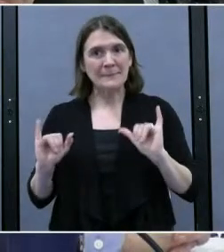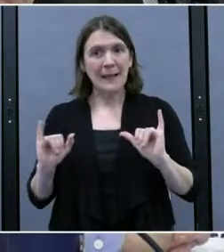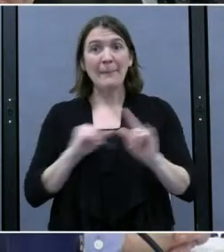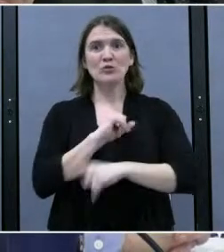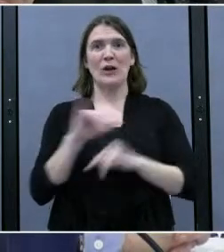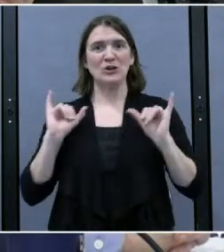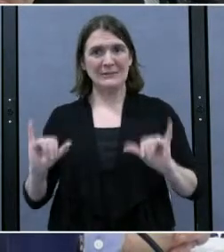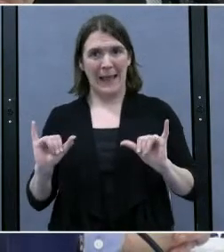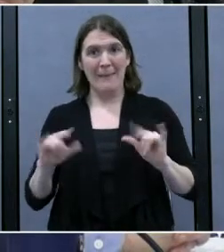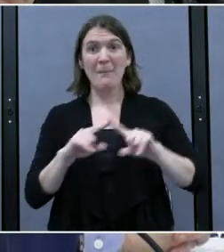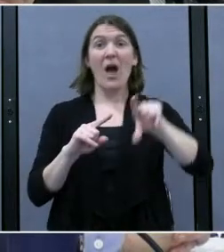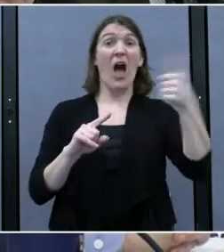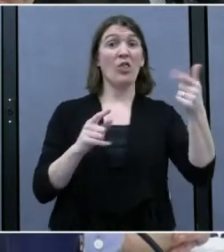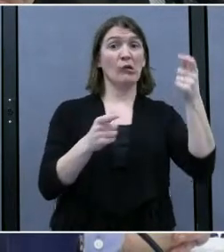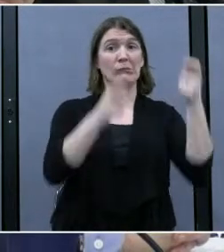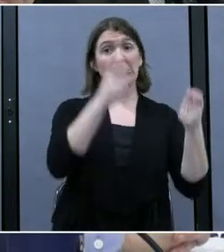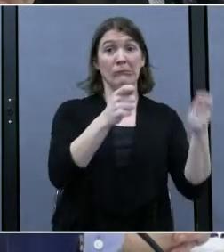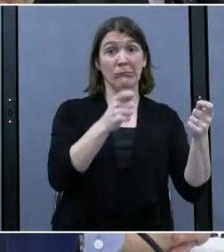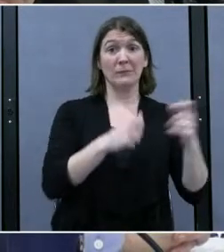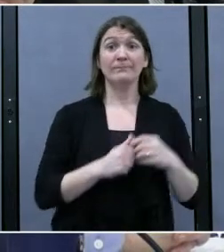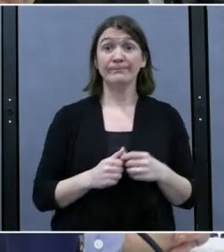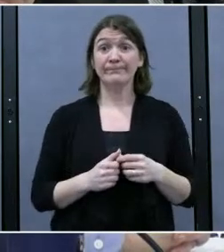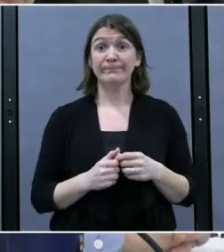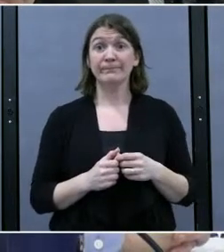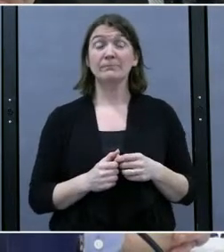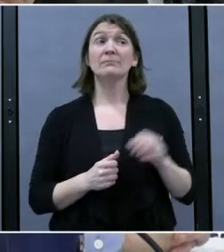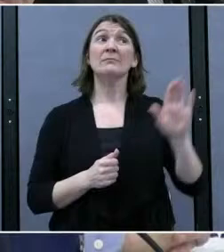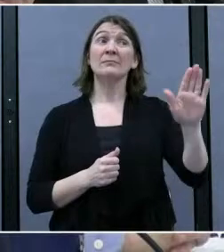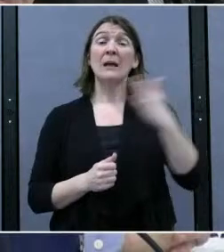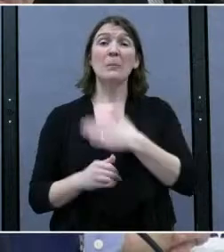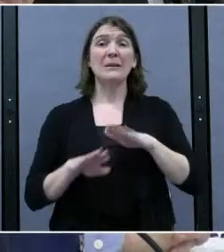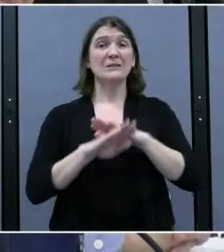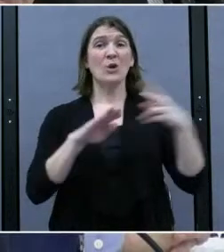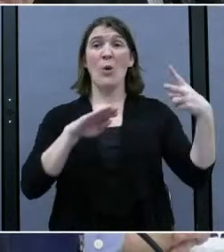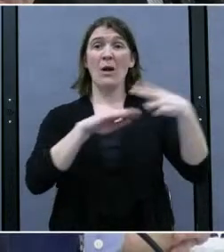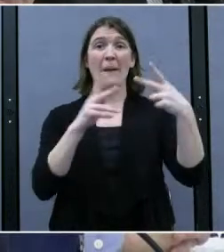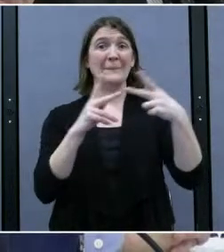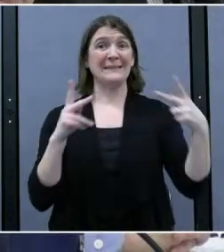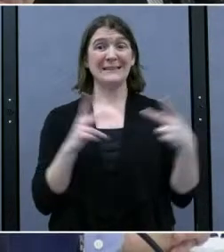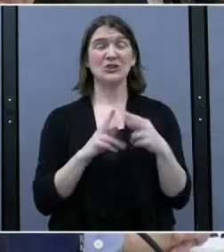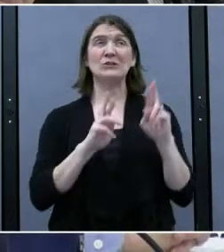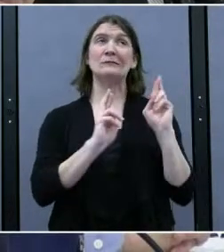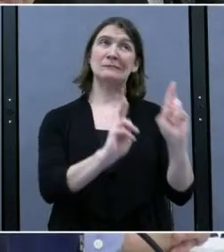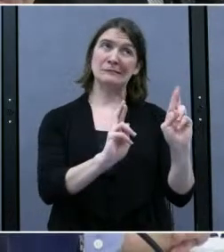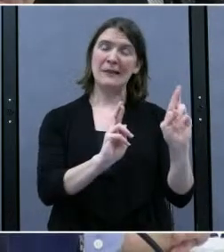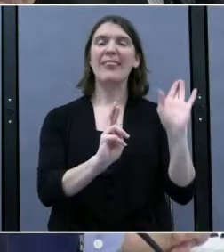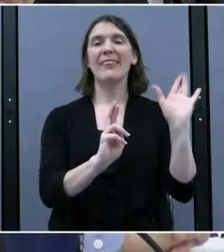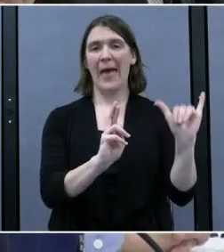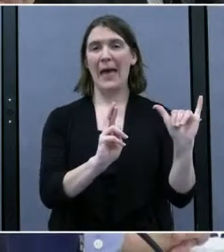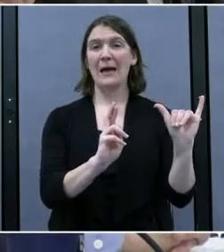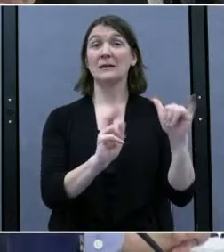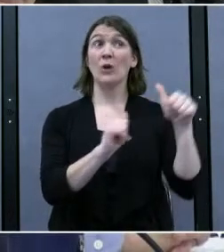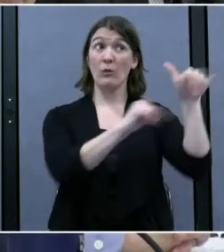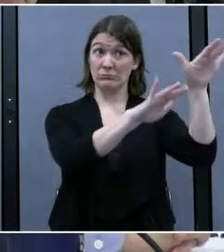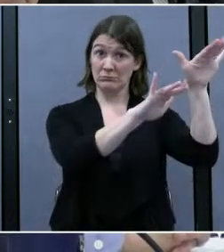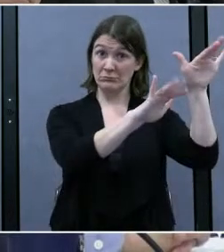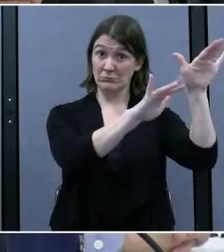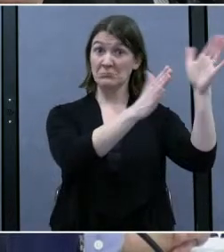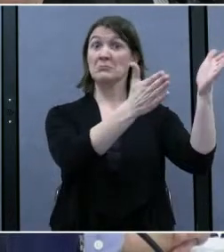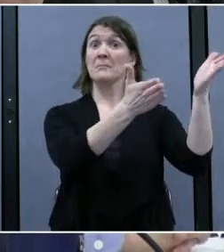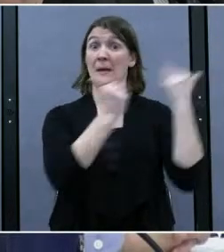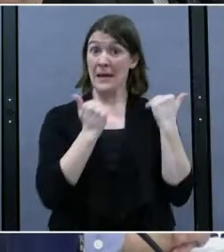trash. We asked them to avoid cutting positions as much as possible. And